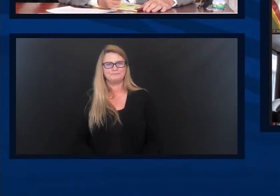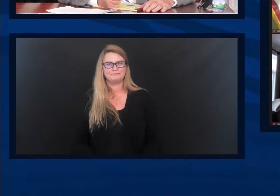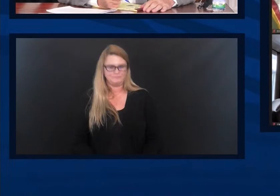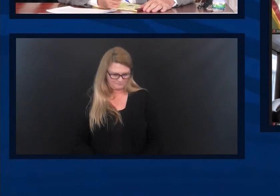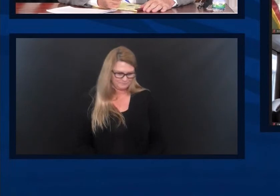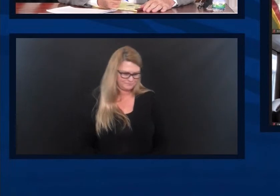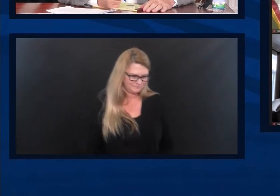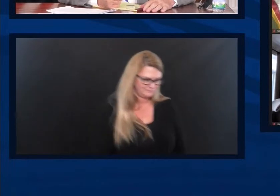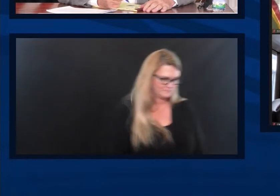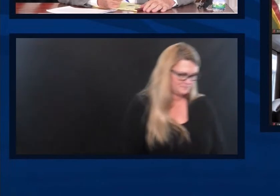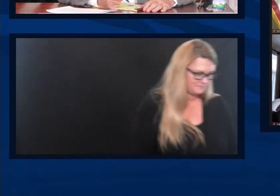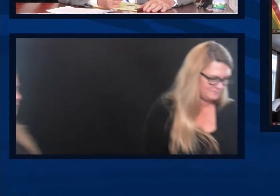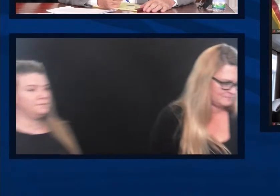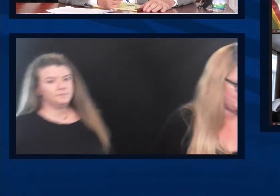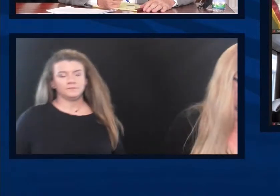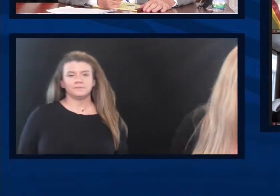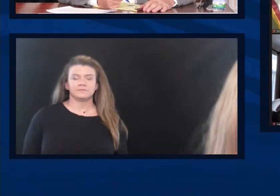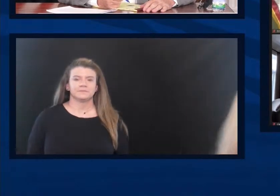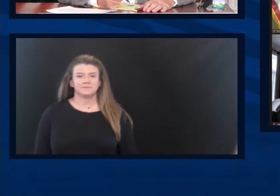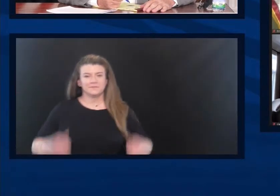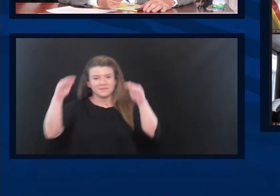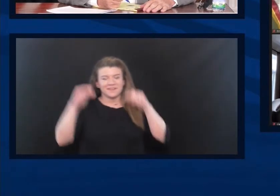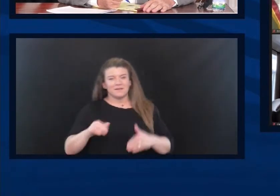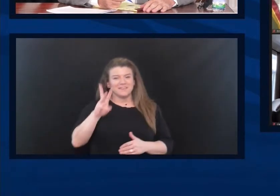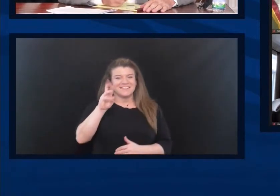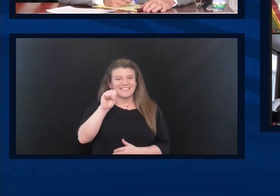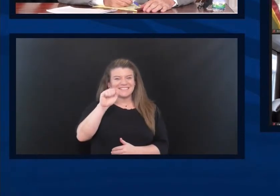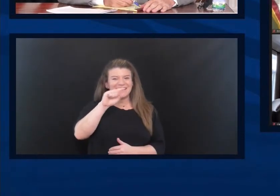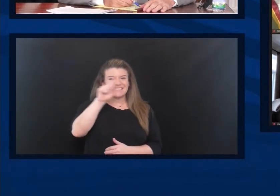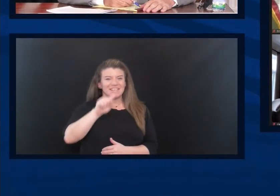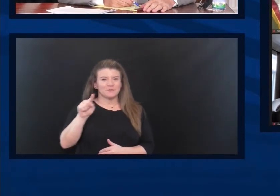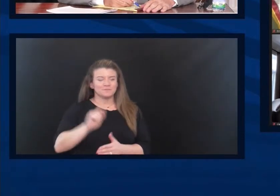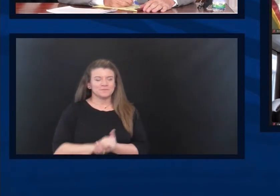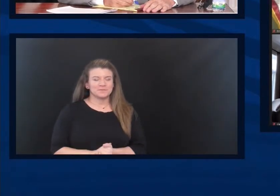All right, thank you, Paul. Next to Kimberly Keggy with WSAZ.